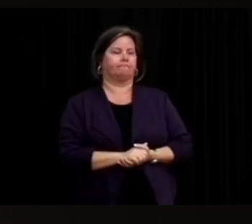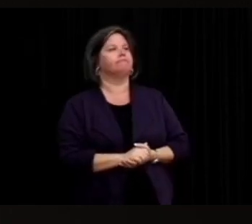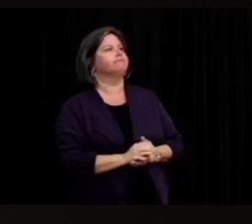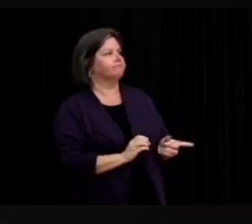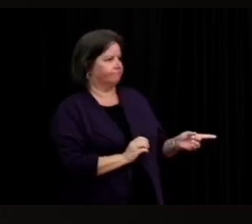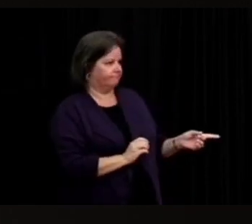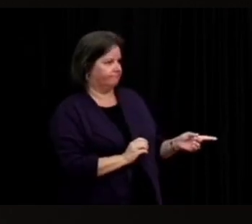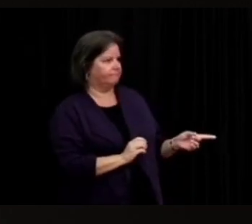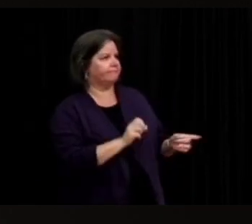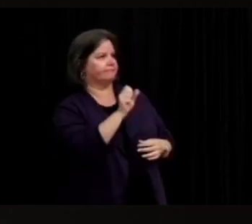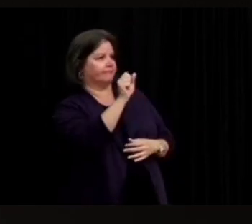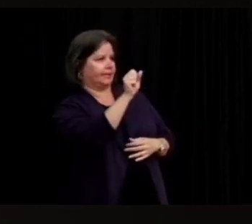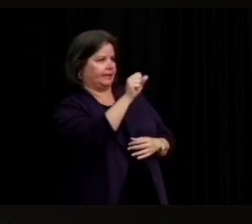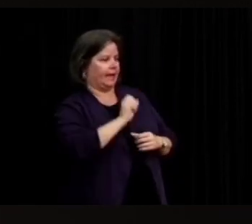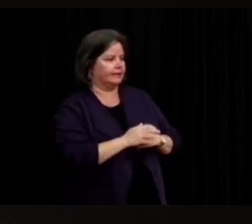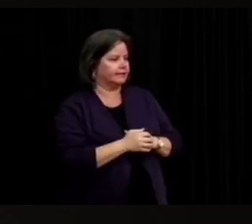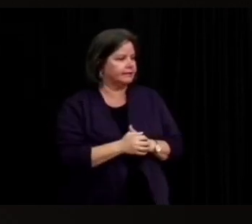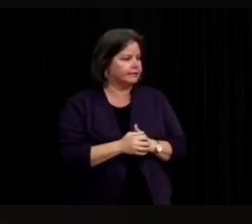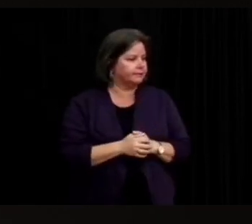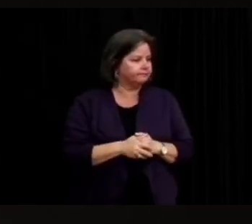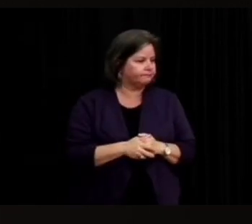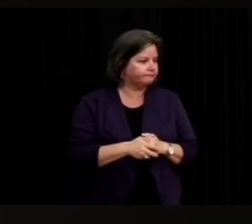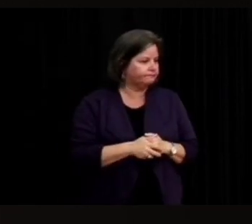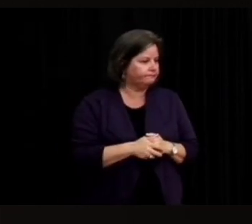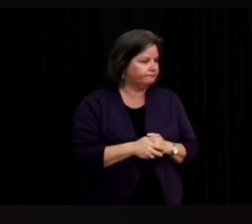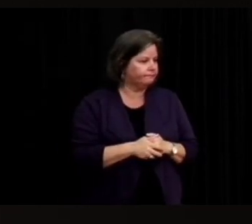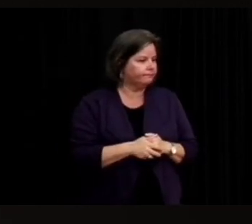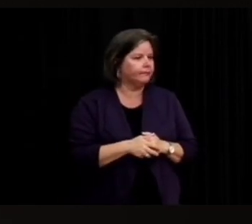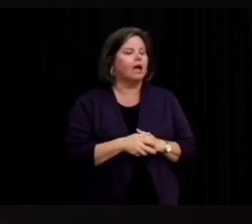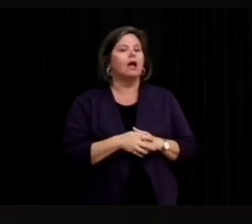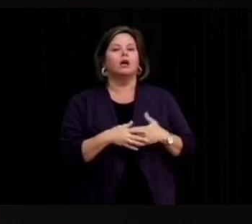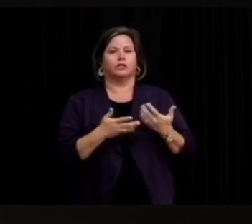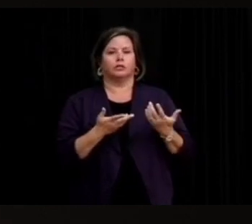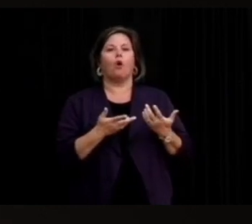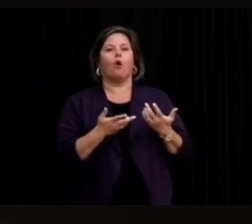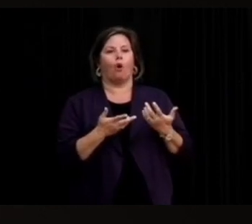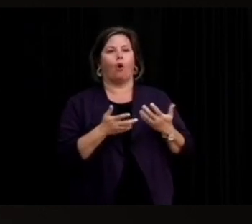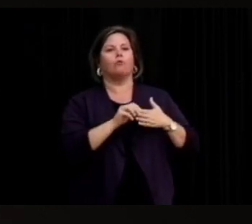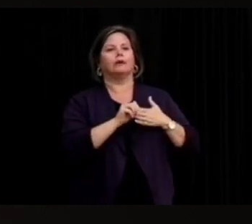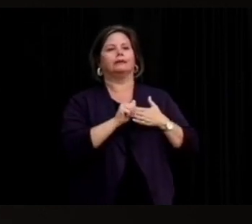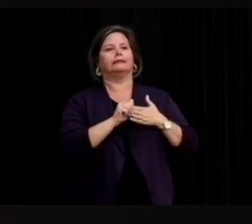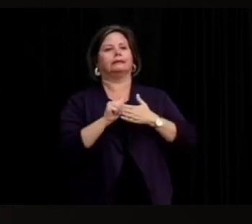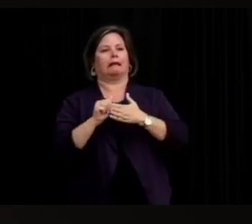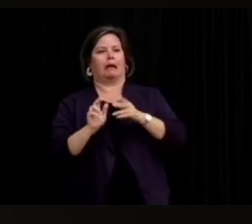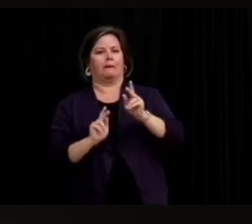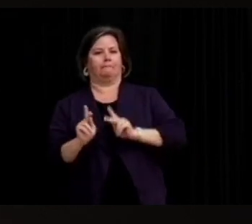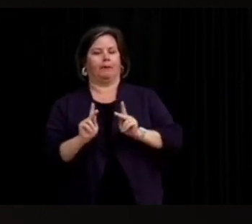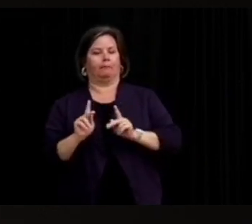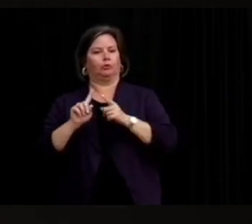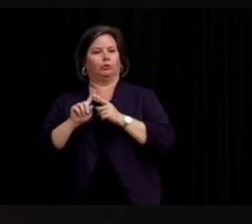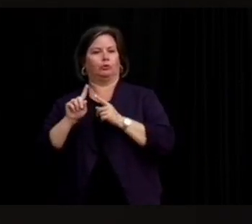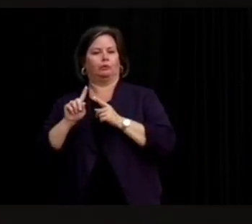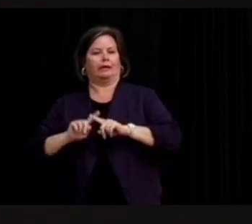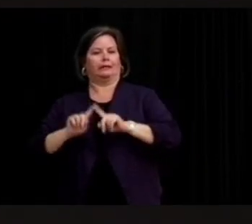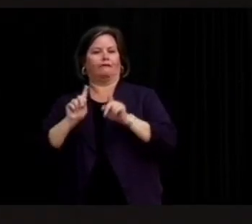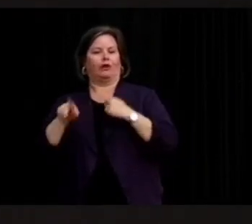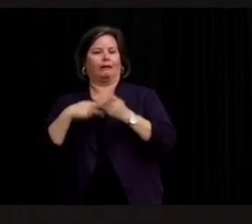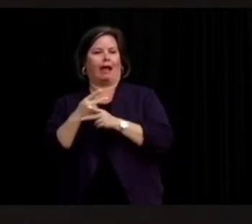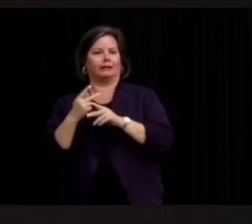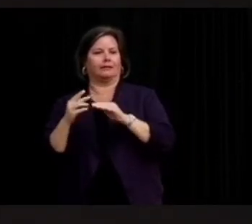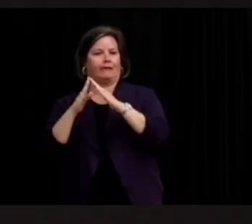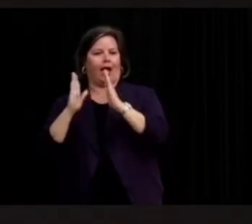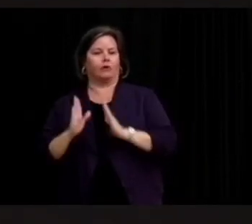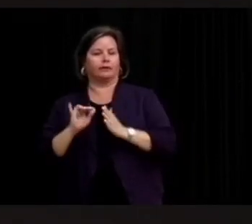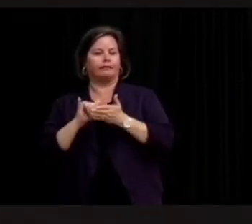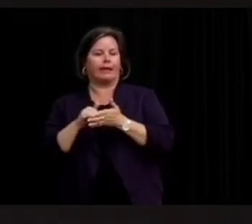Yes, steering is absolutely still happening. I think one of the things